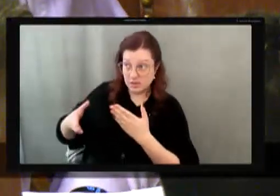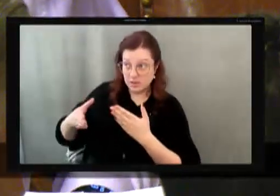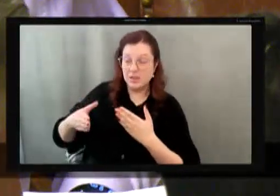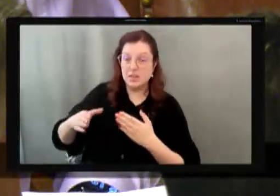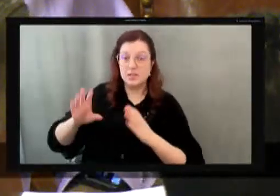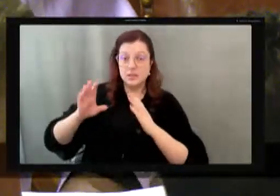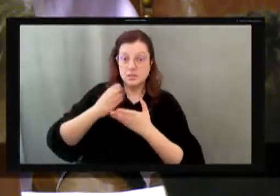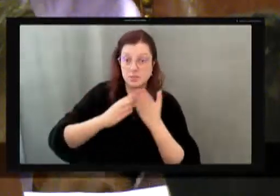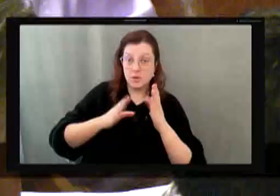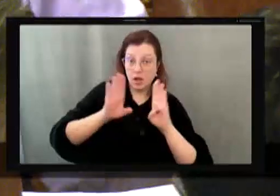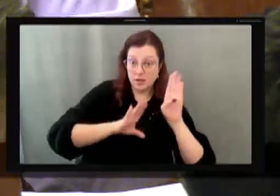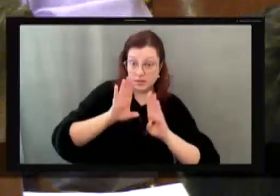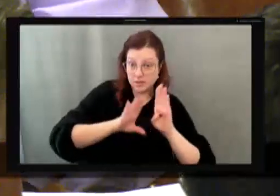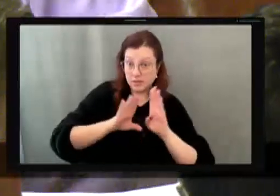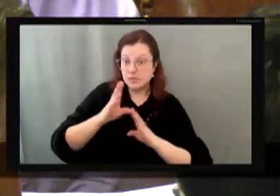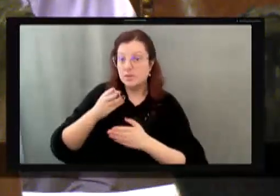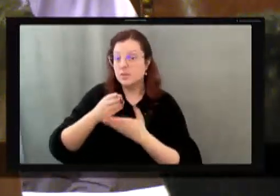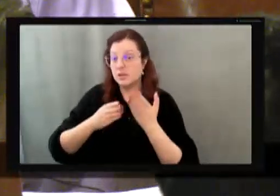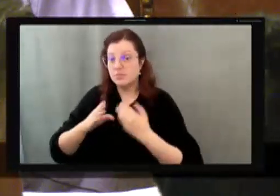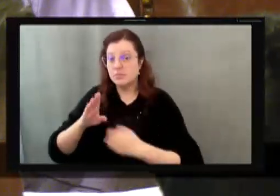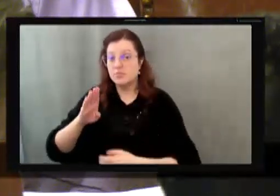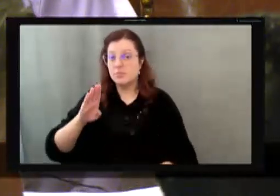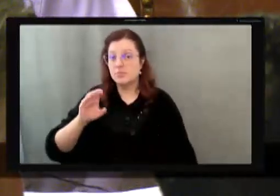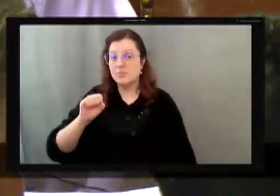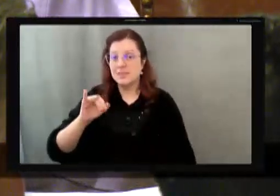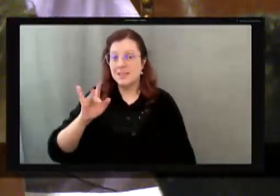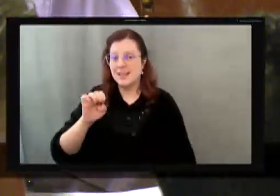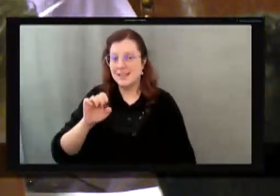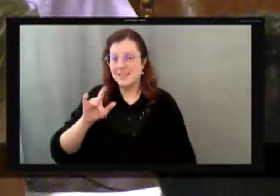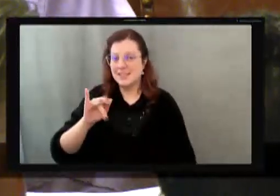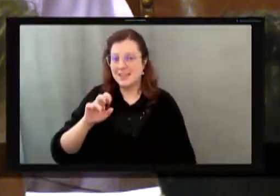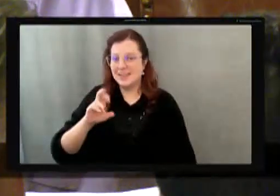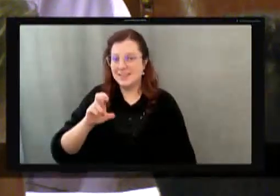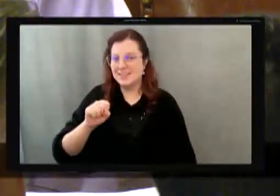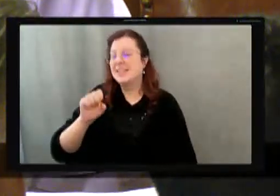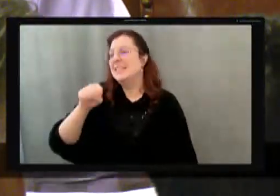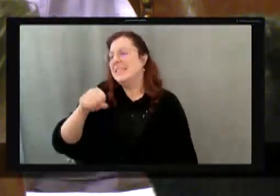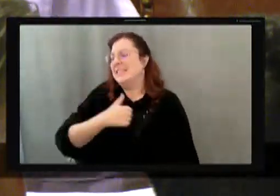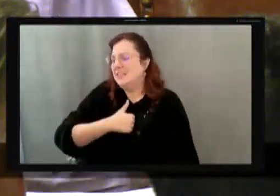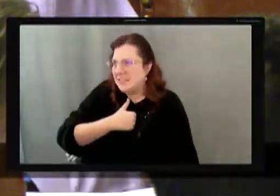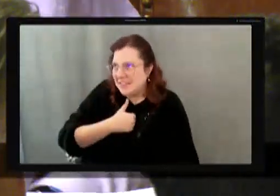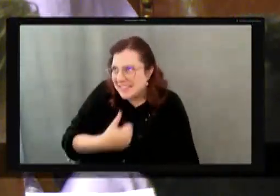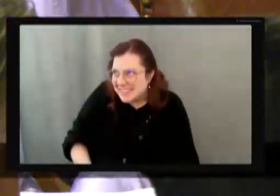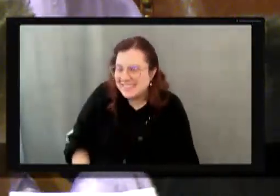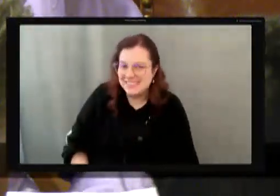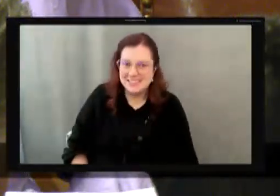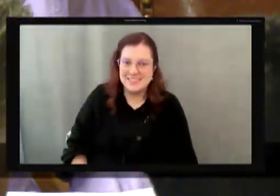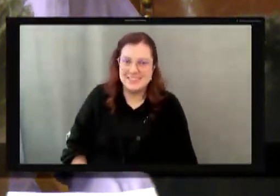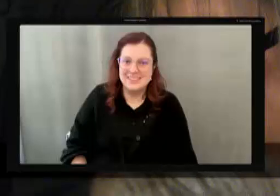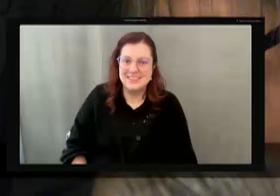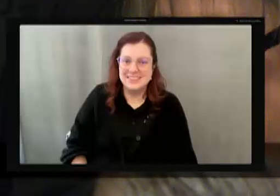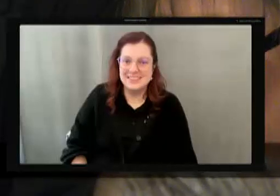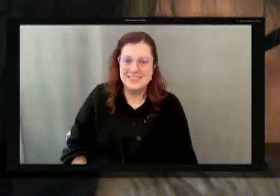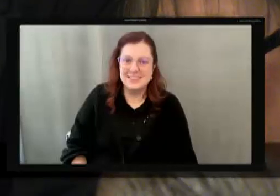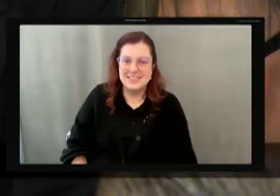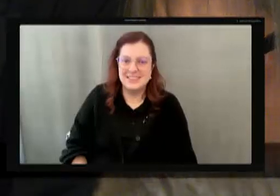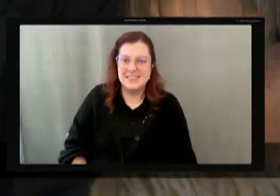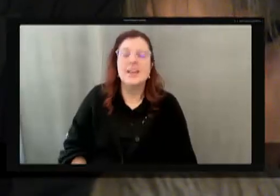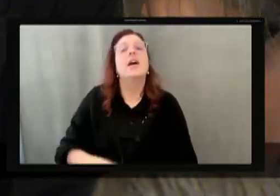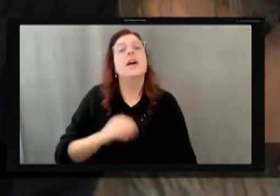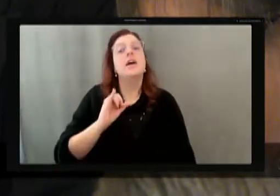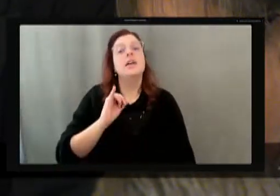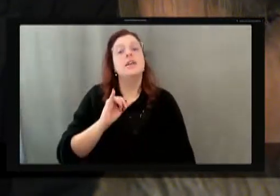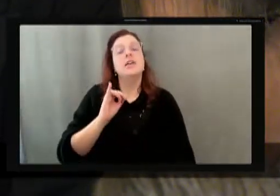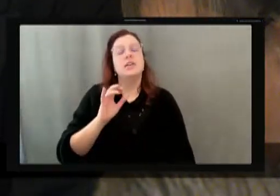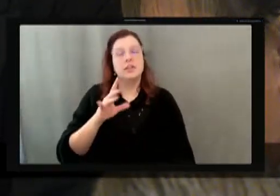Okay. Yeah. I'm sorry. Yeah. Yeah. Sorry. I was waiting. Yep. Okay. So for the regular